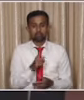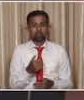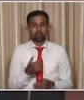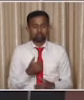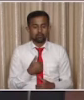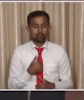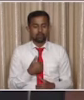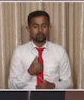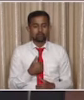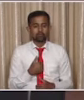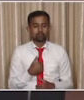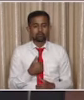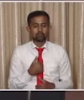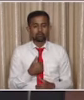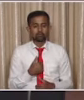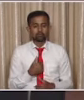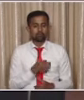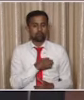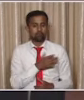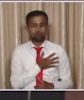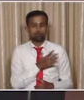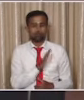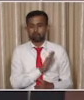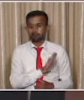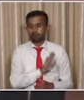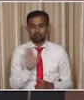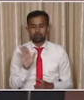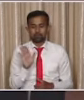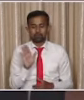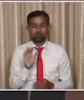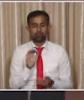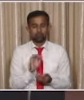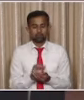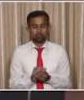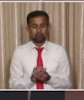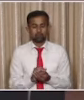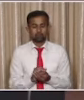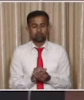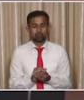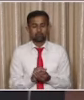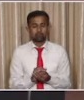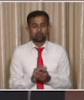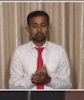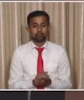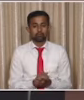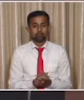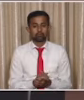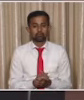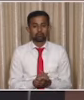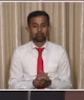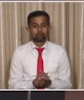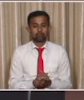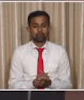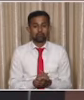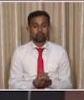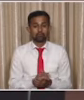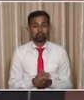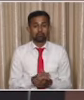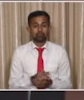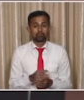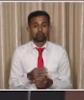take revenge." He quoted from Buddhist stanza, Nahi Verani, and the whole world listened to